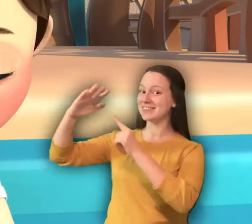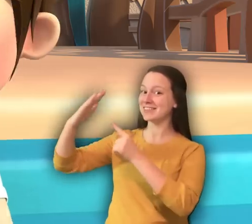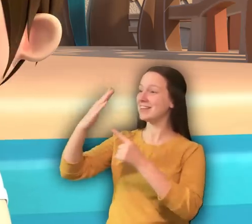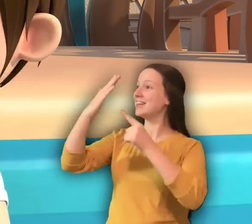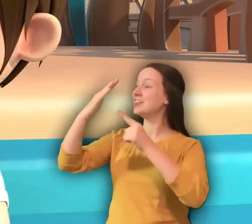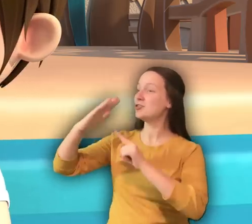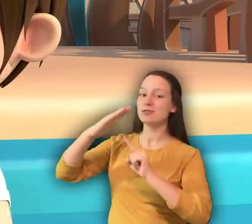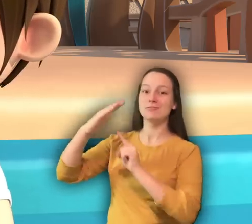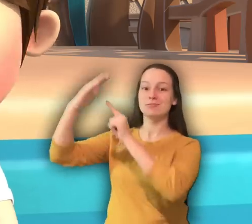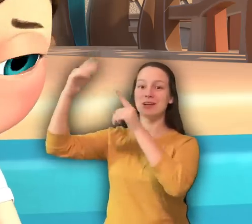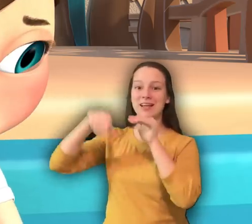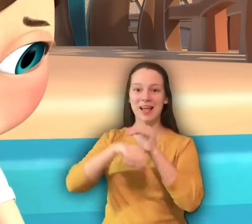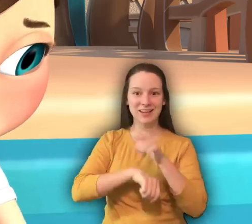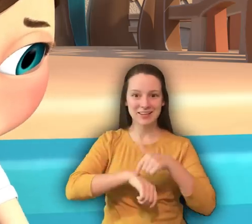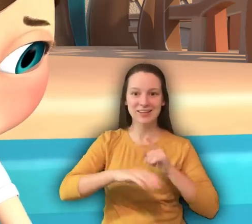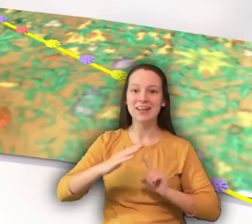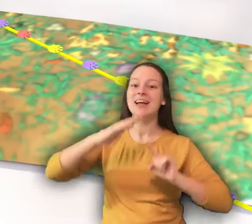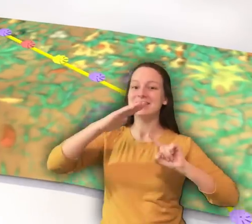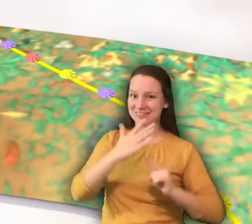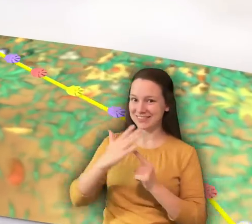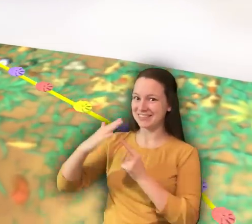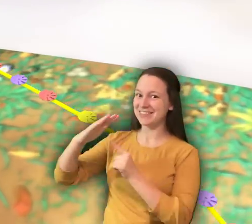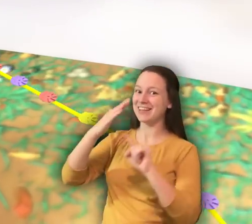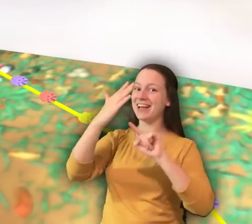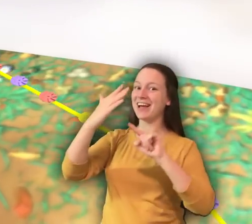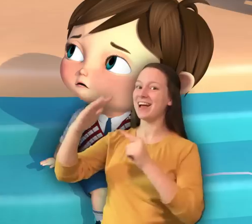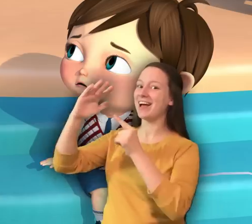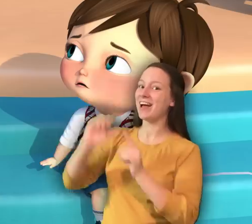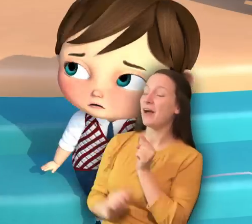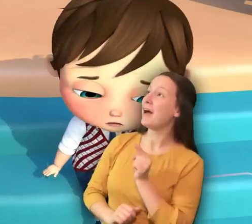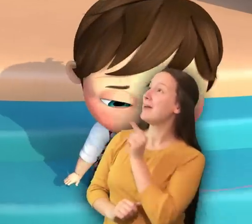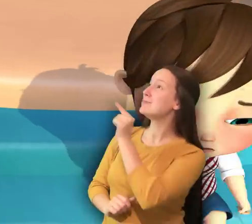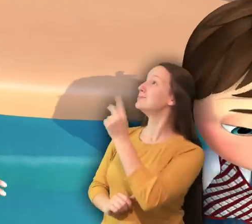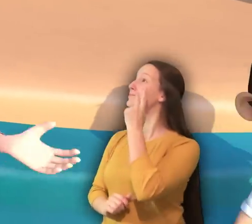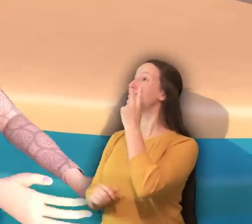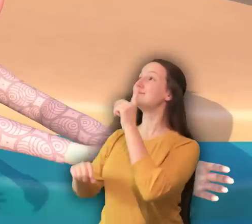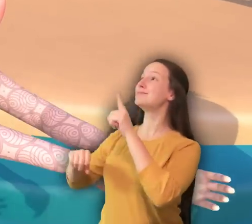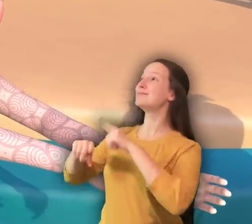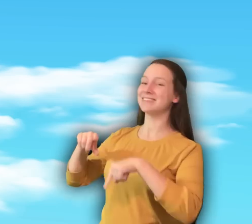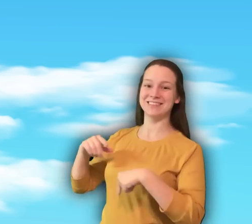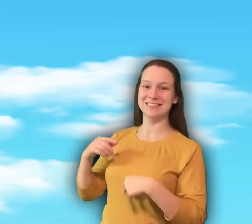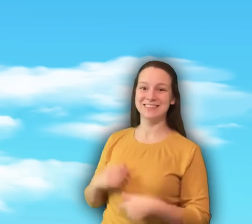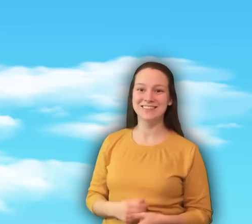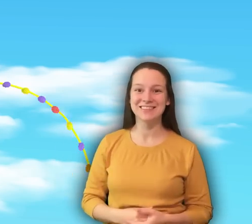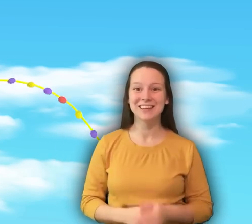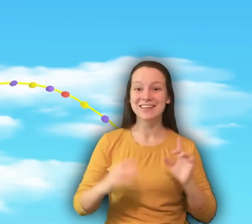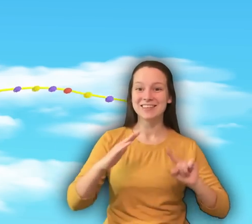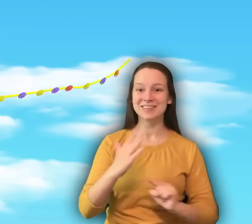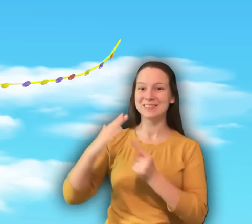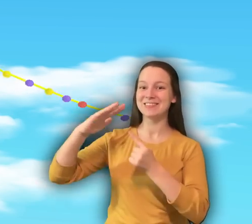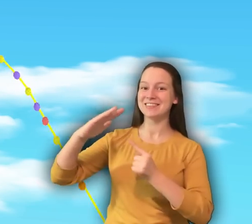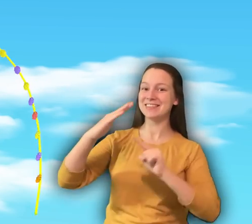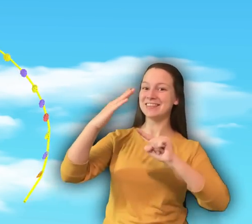to go with the kite to fly up at night here we go with the kite flying out of